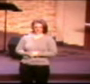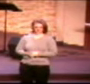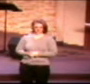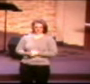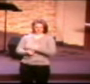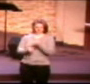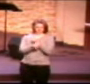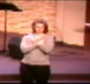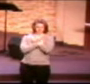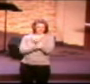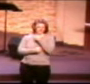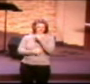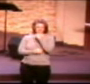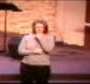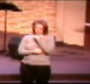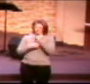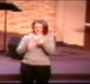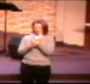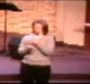love bears all things.